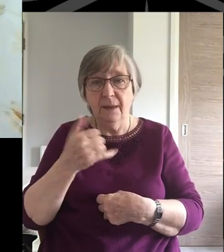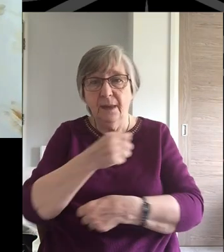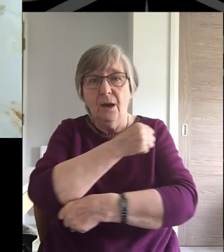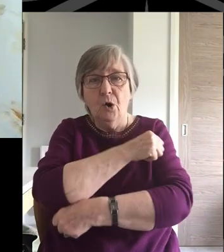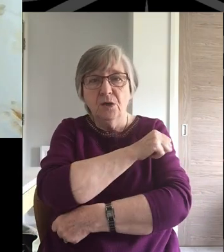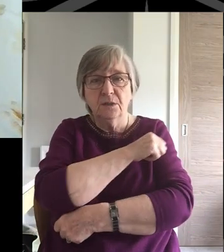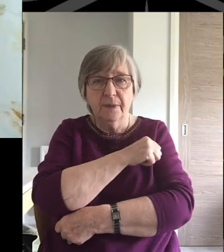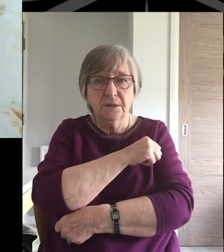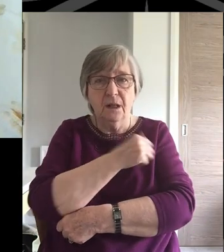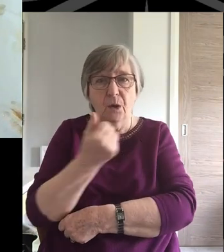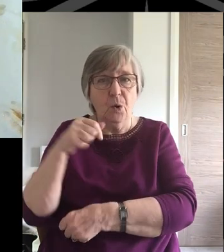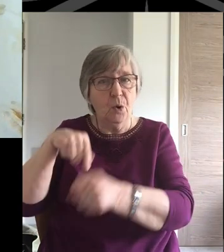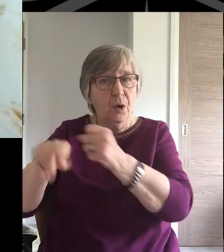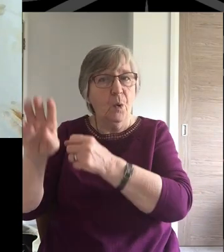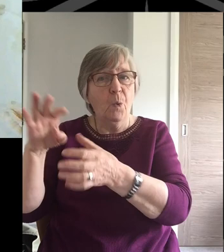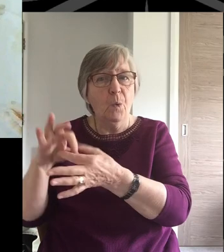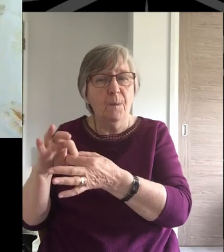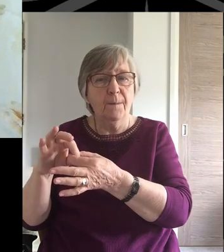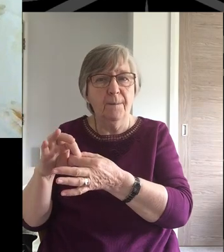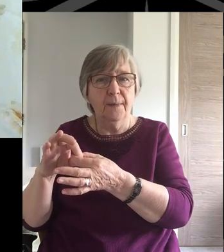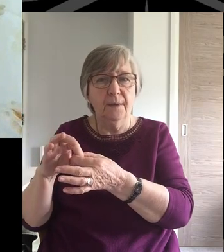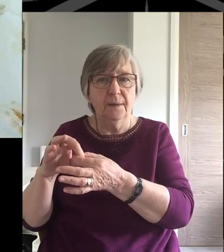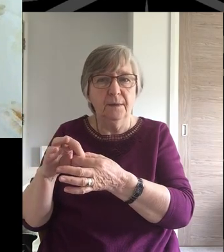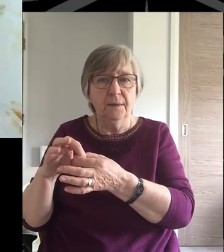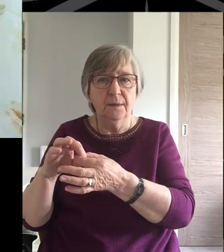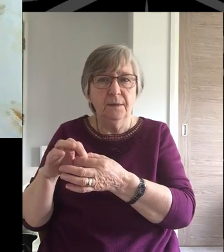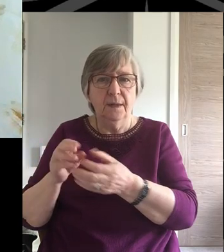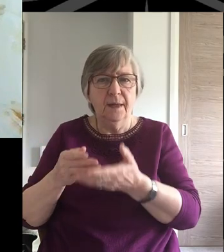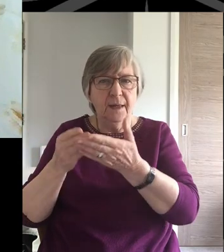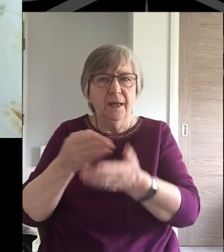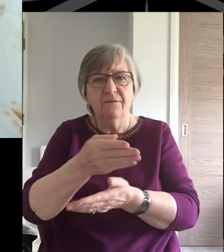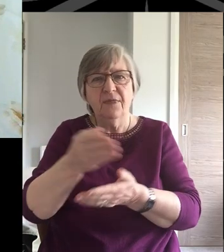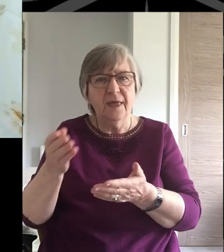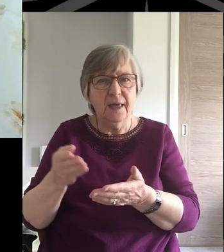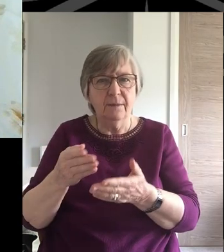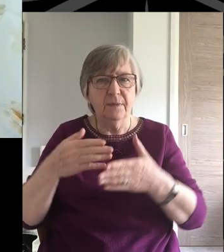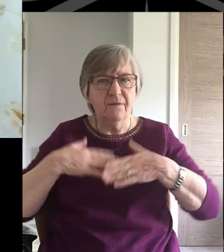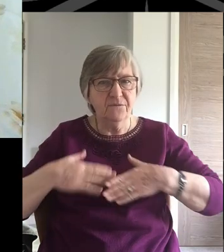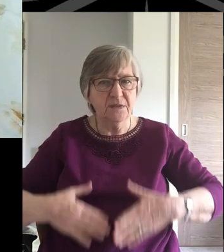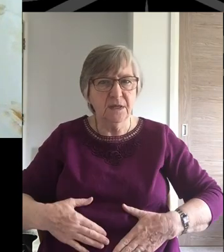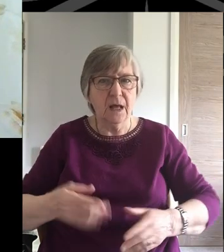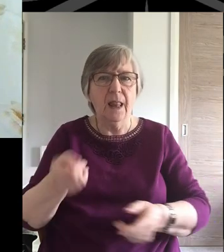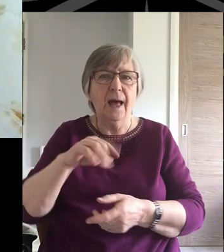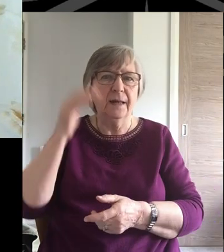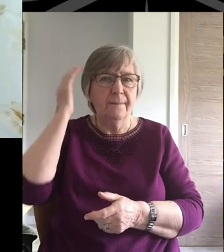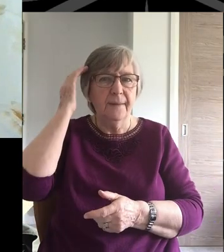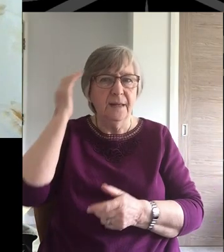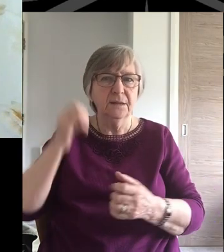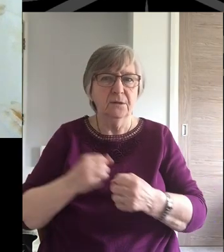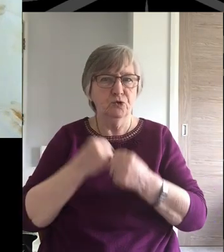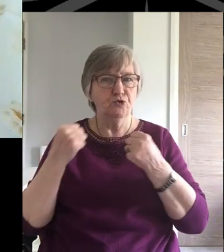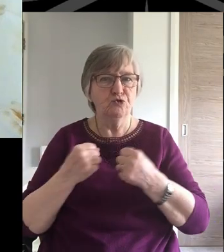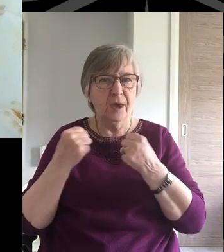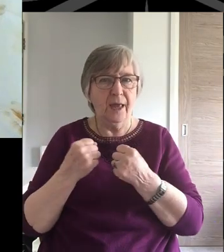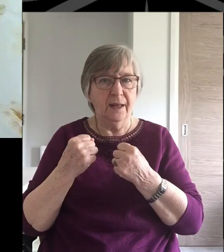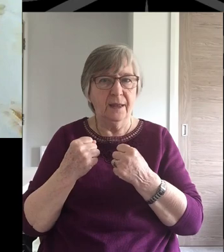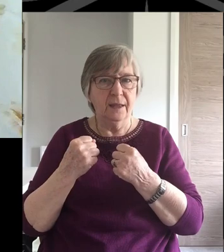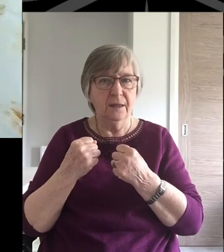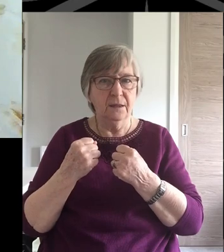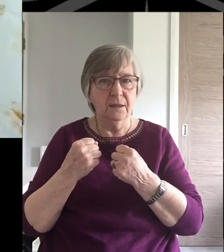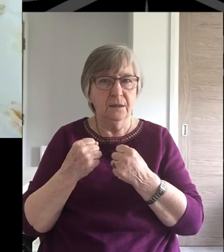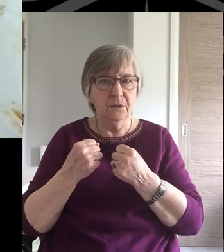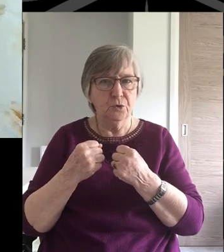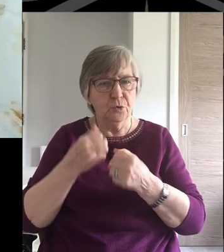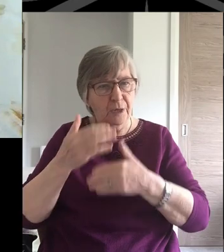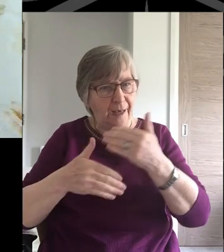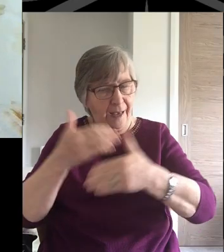hospital or in their home. Give them the physical and mental strength to carry out